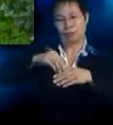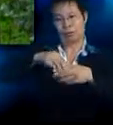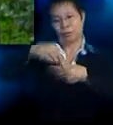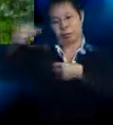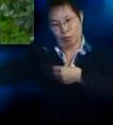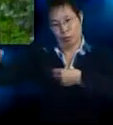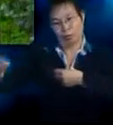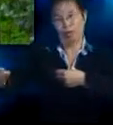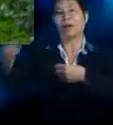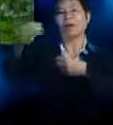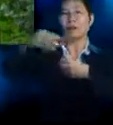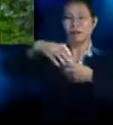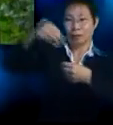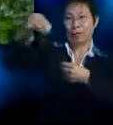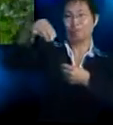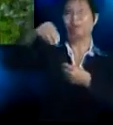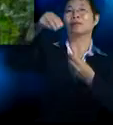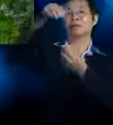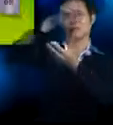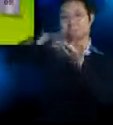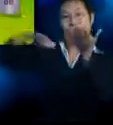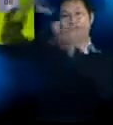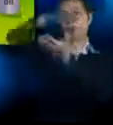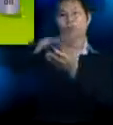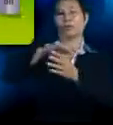the atmosphere to maintain a constant level.